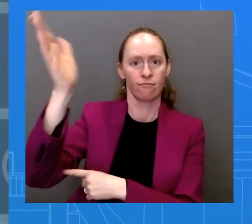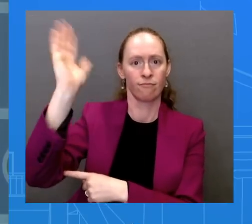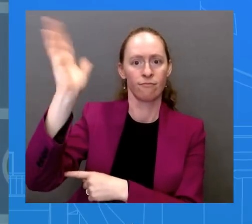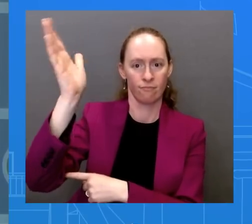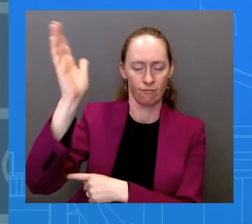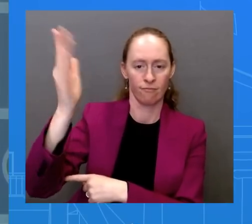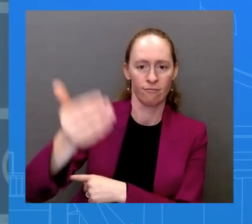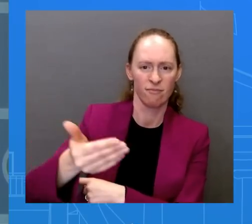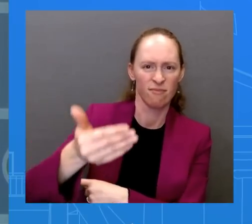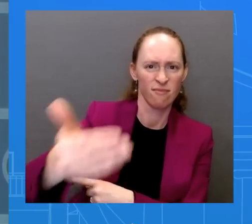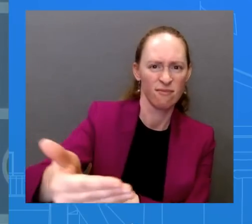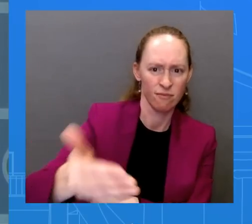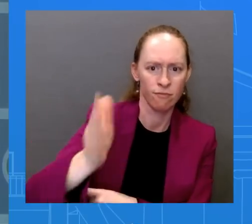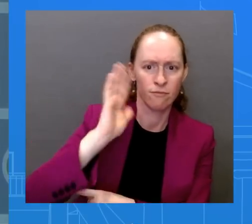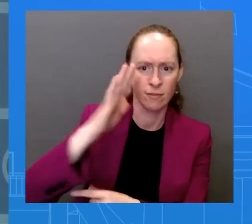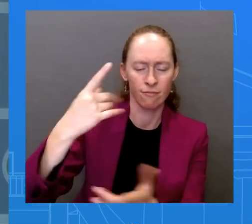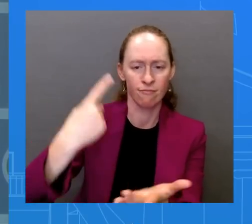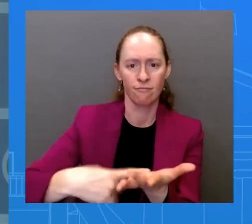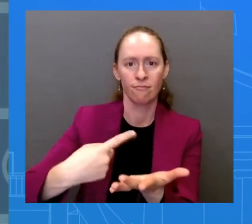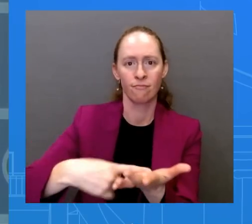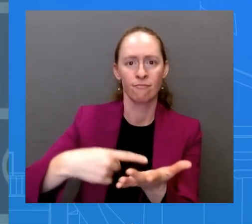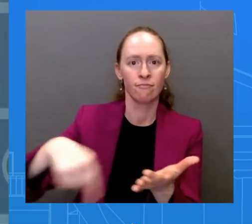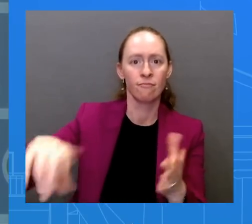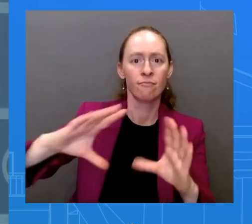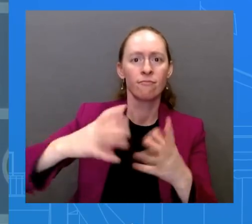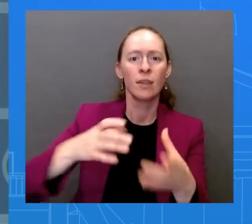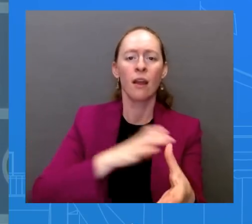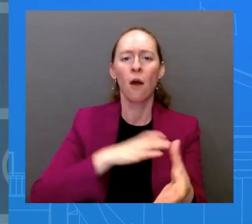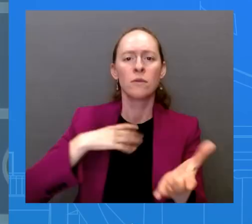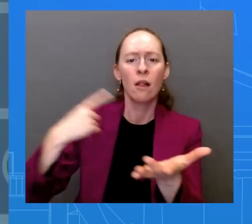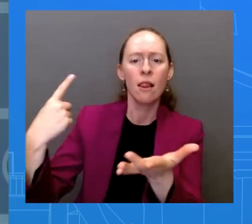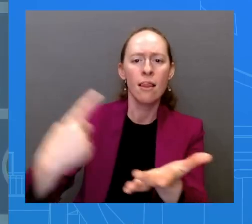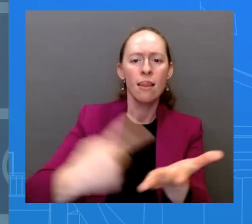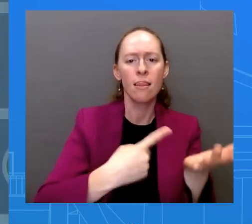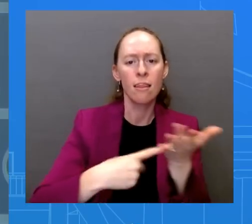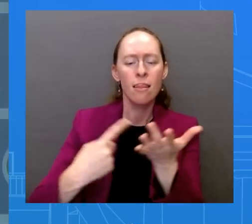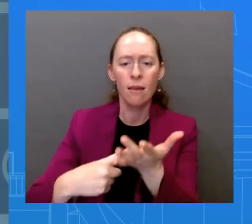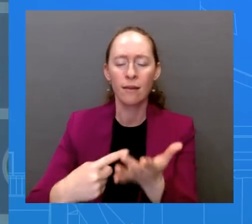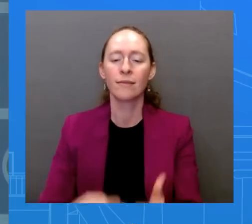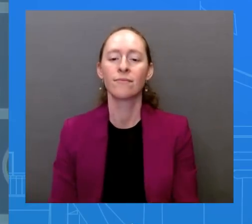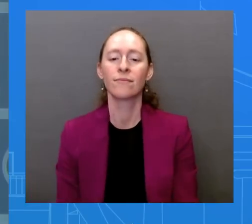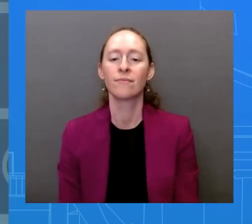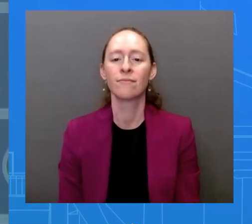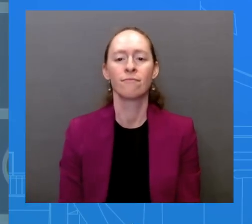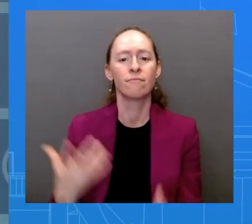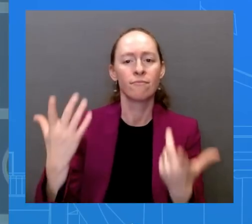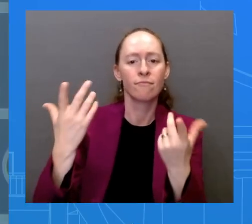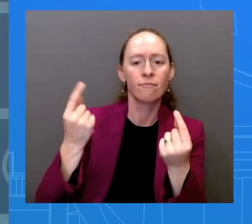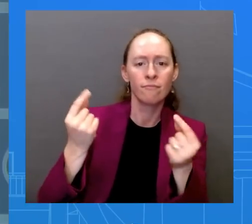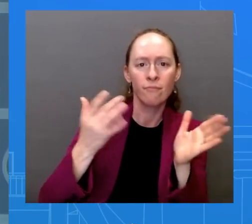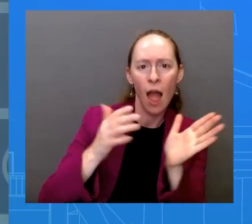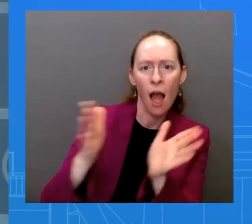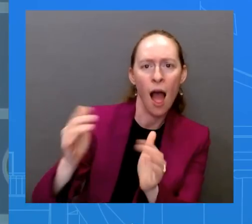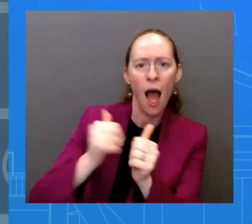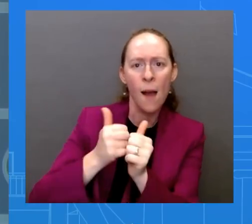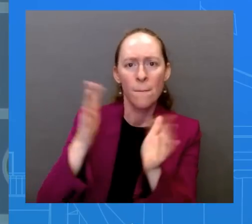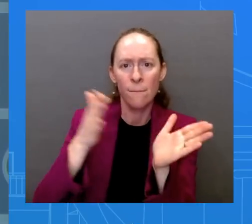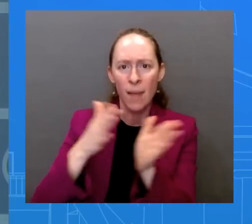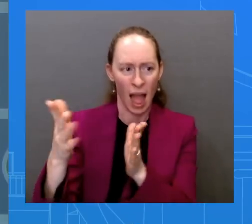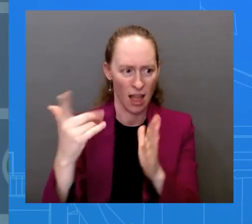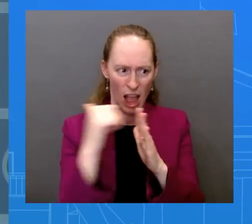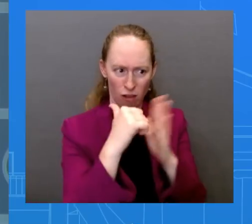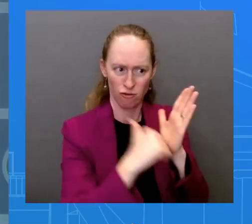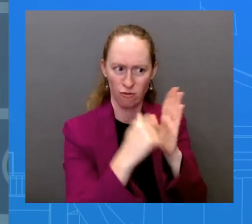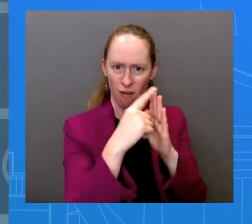will highlight progress made on his competition agenda in the last year, which is helping lower prices for